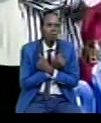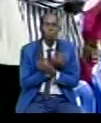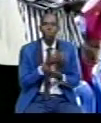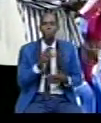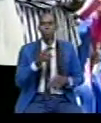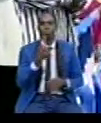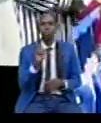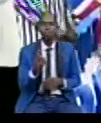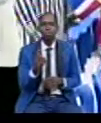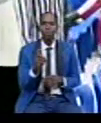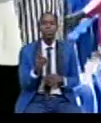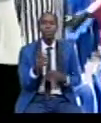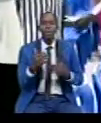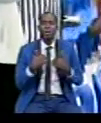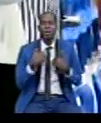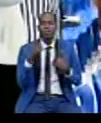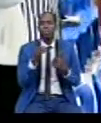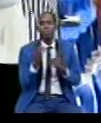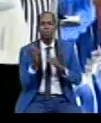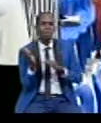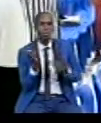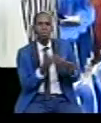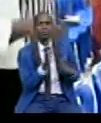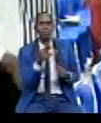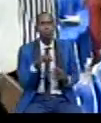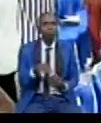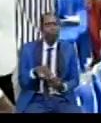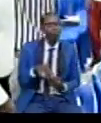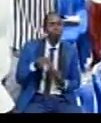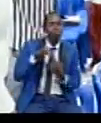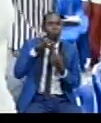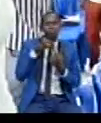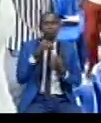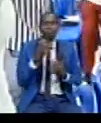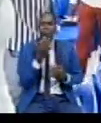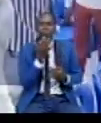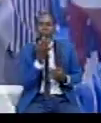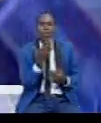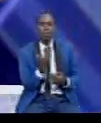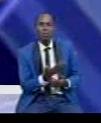and your peculiar gains to follow the Lord?